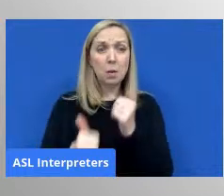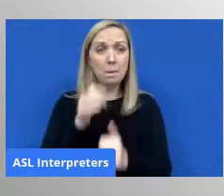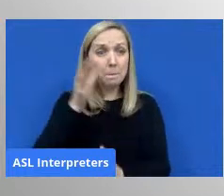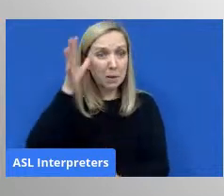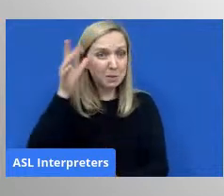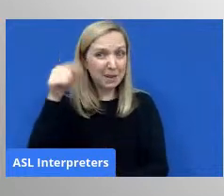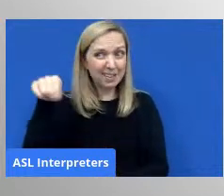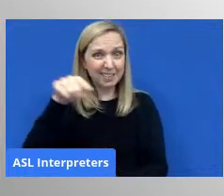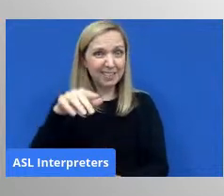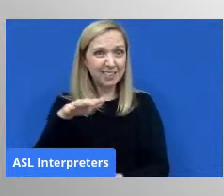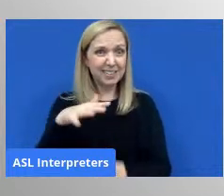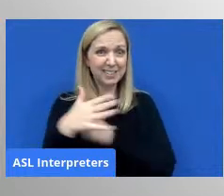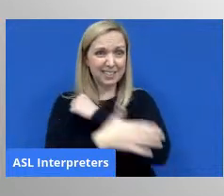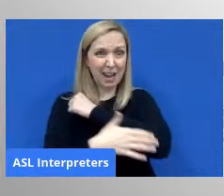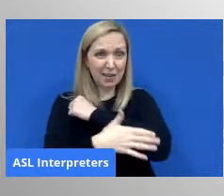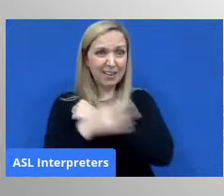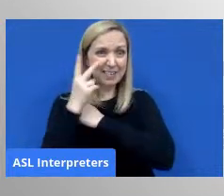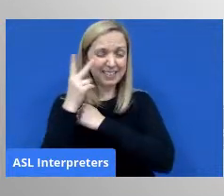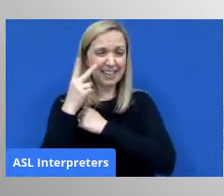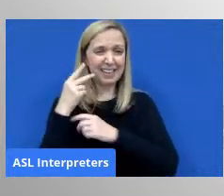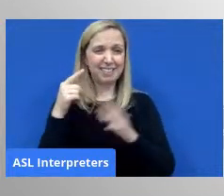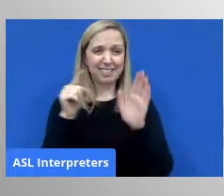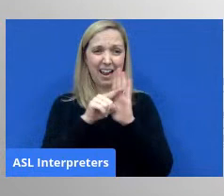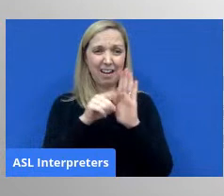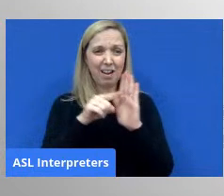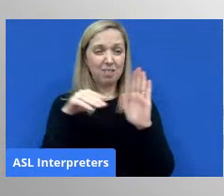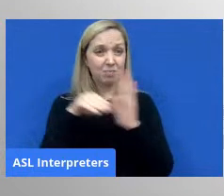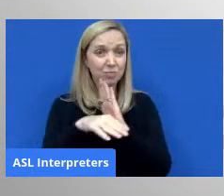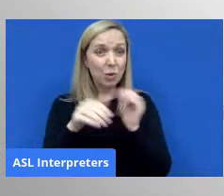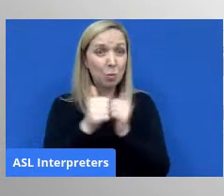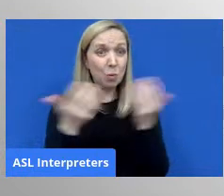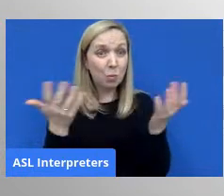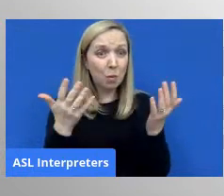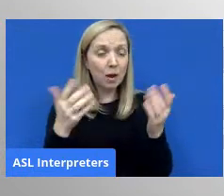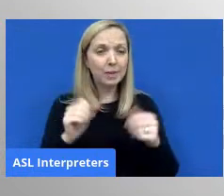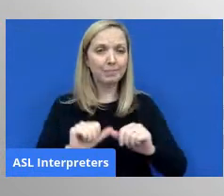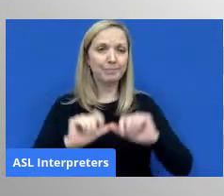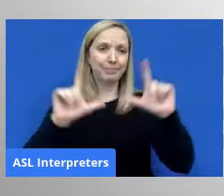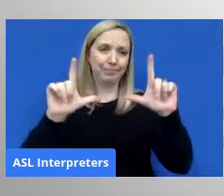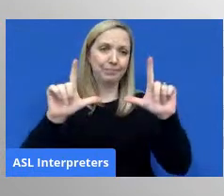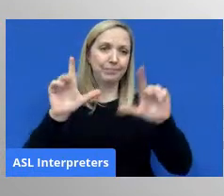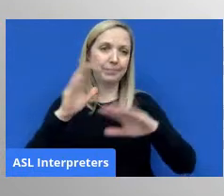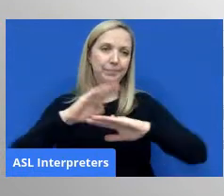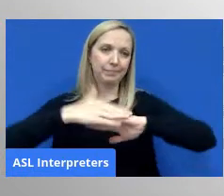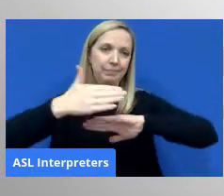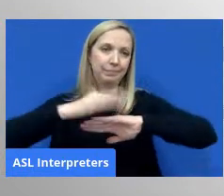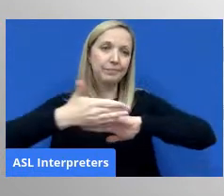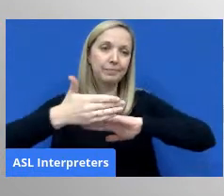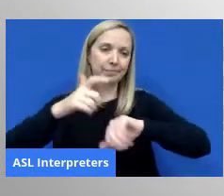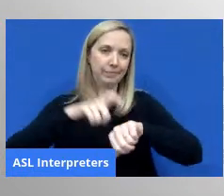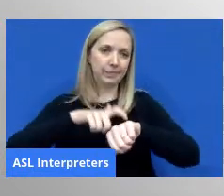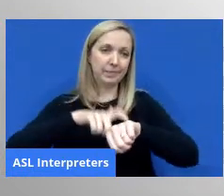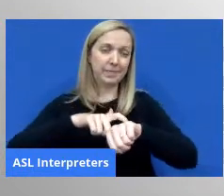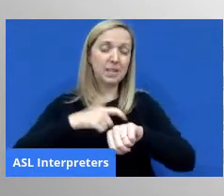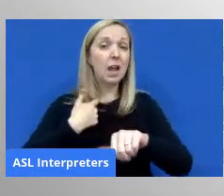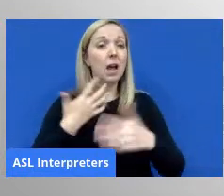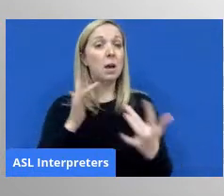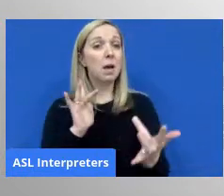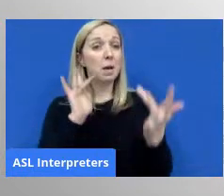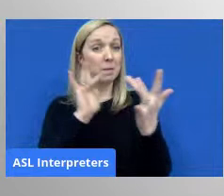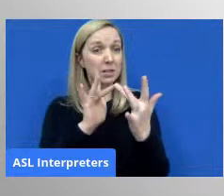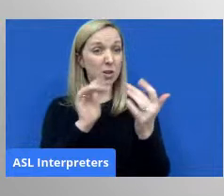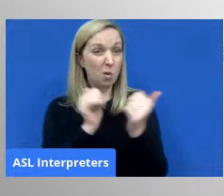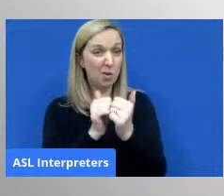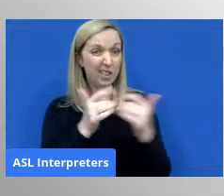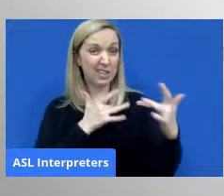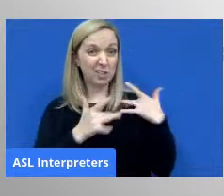negative effects of this isolation and screen time. I have contacted you about these concerns, and I'm certain many others will